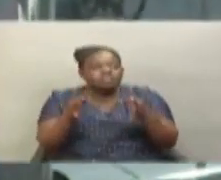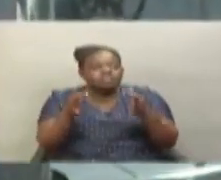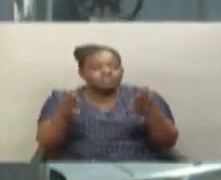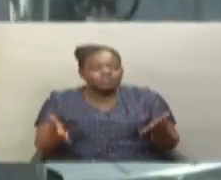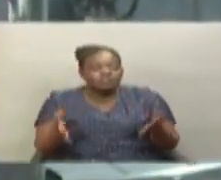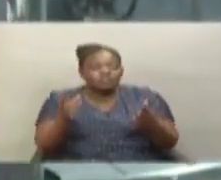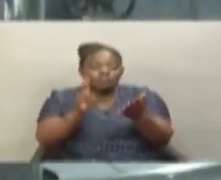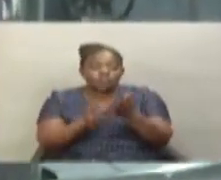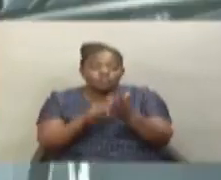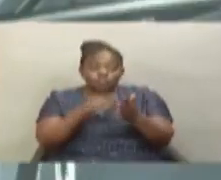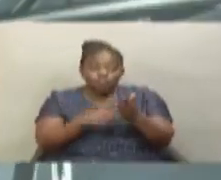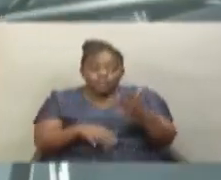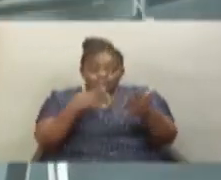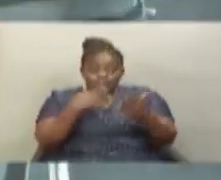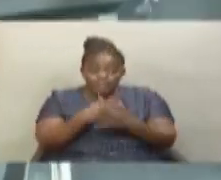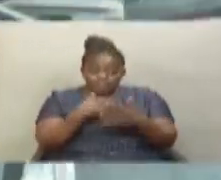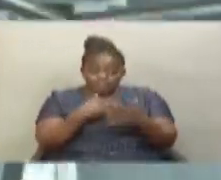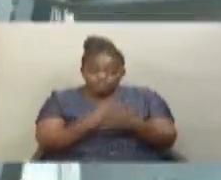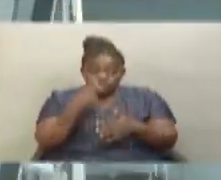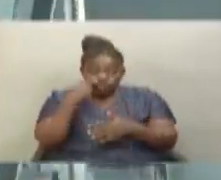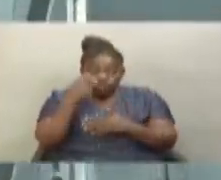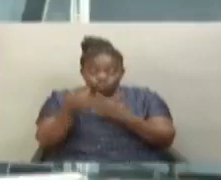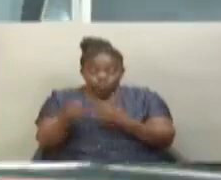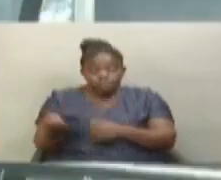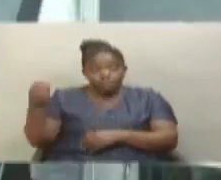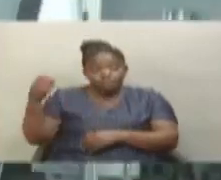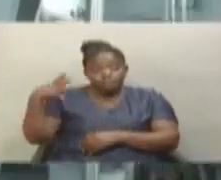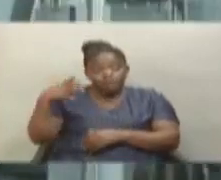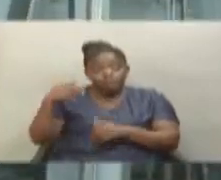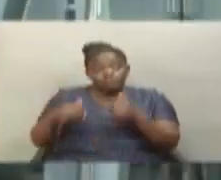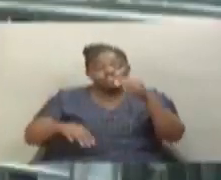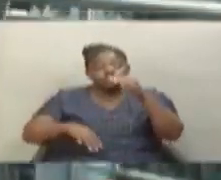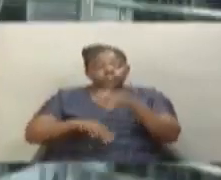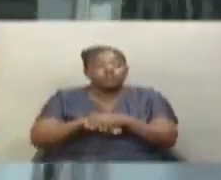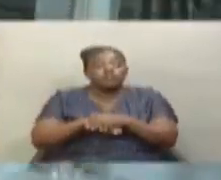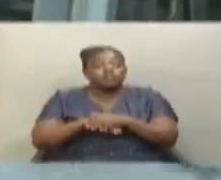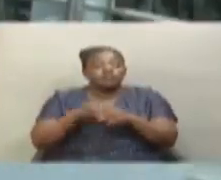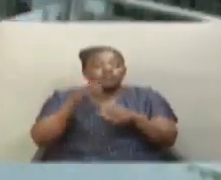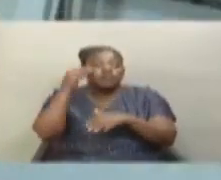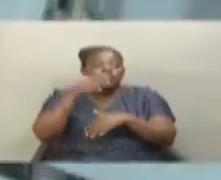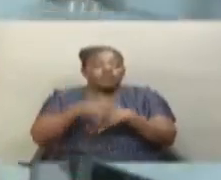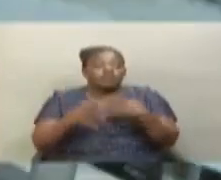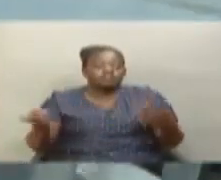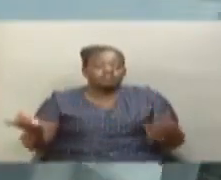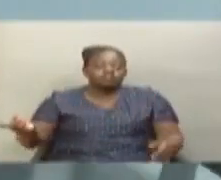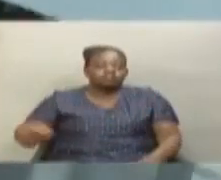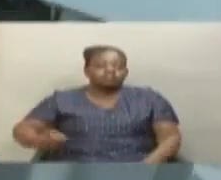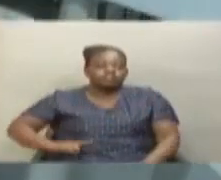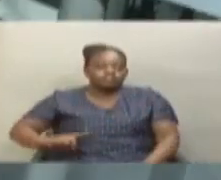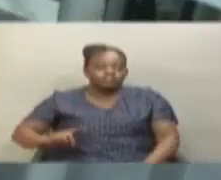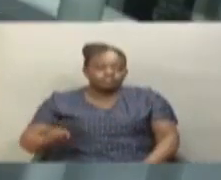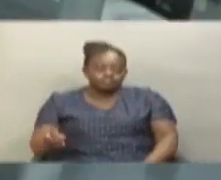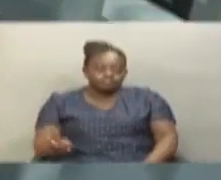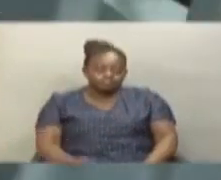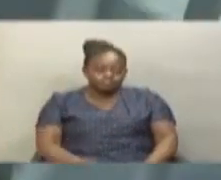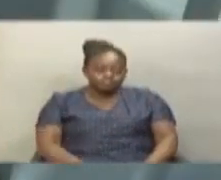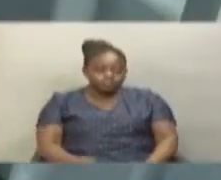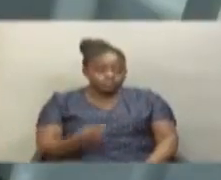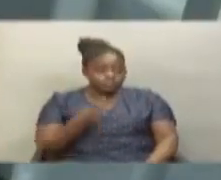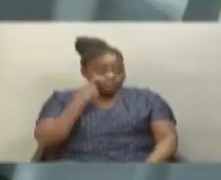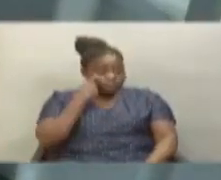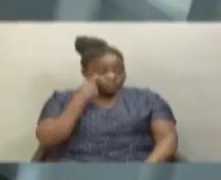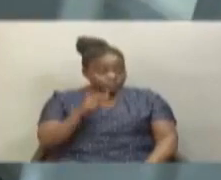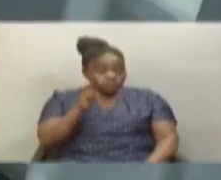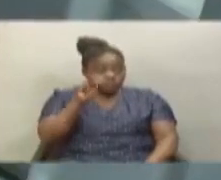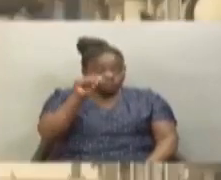byuma byalabye nti balindirira amasannyalaze agamala era avuddeyo amatidde. Tulabye unit emu gye babadde